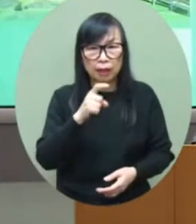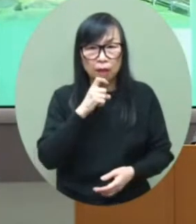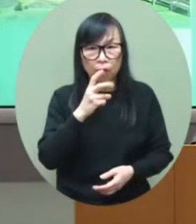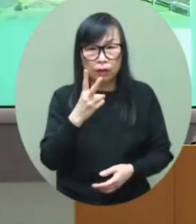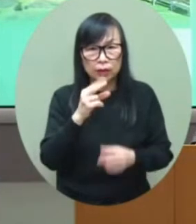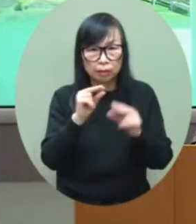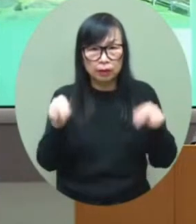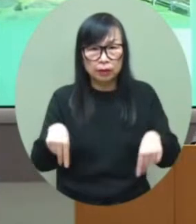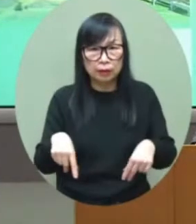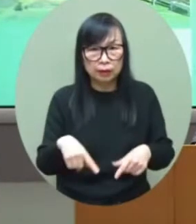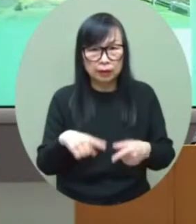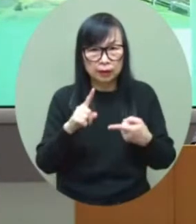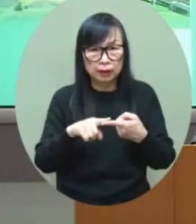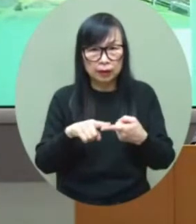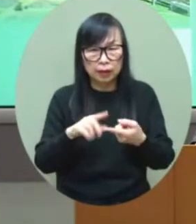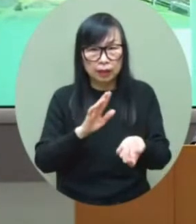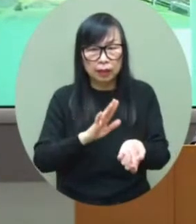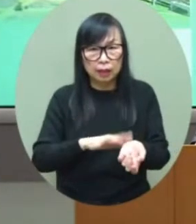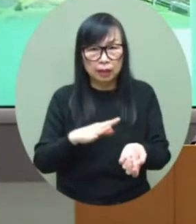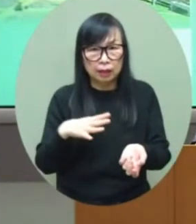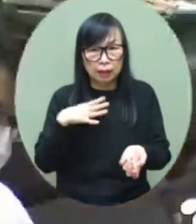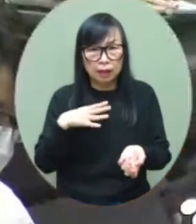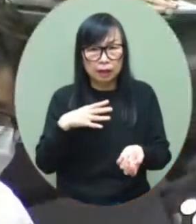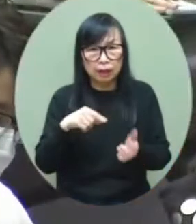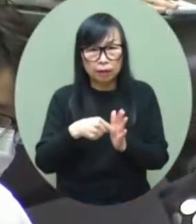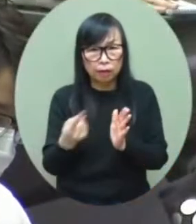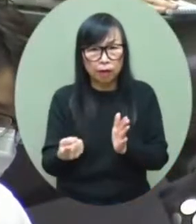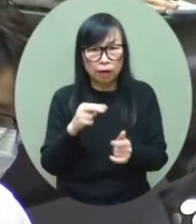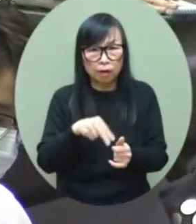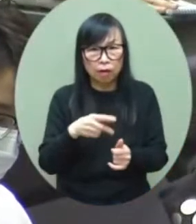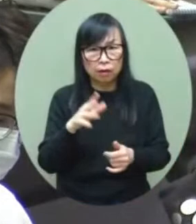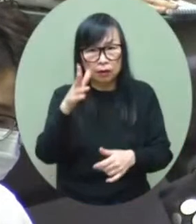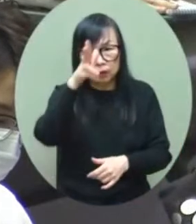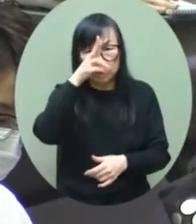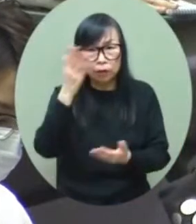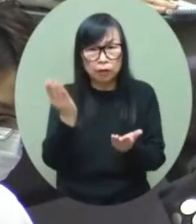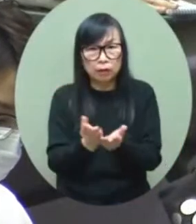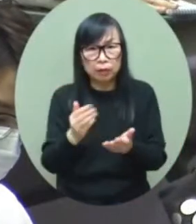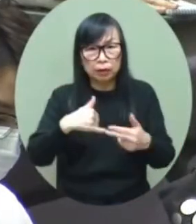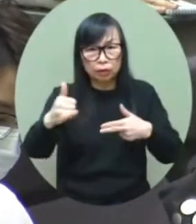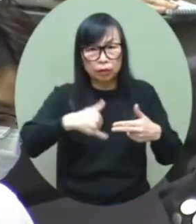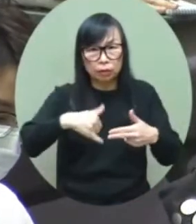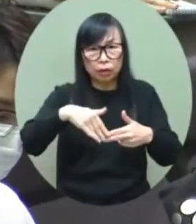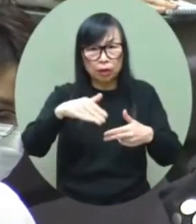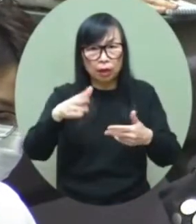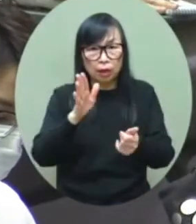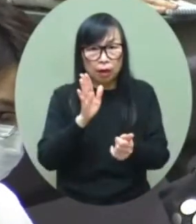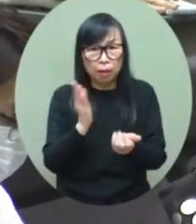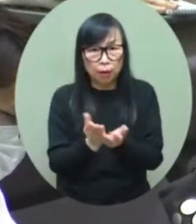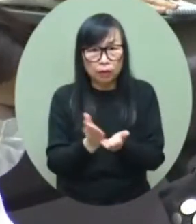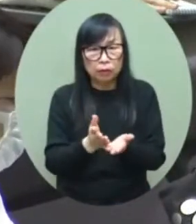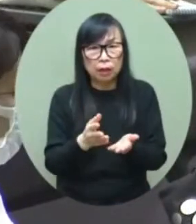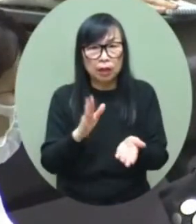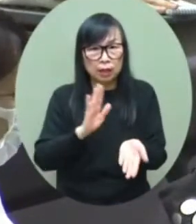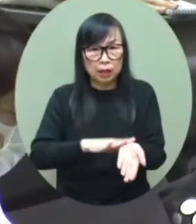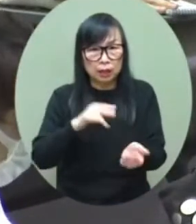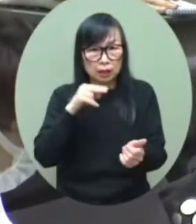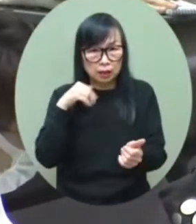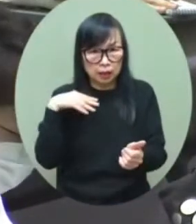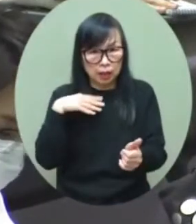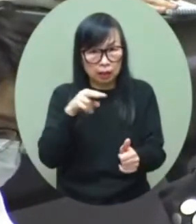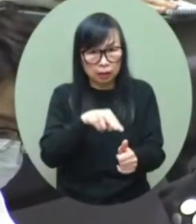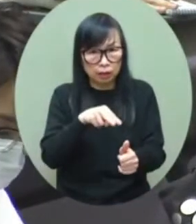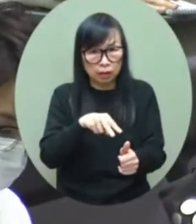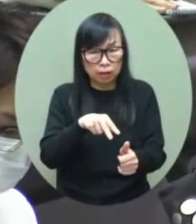Times. Two questions. First one about prevention infection control. Now,